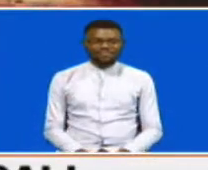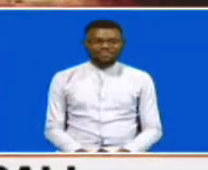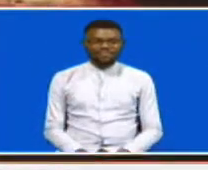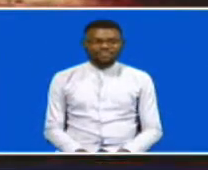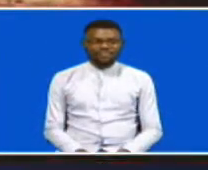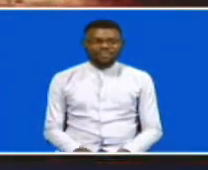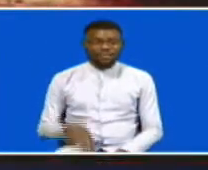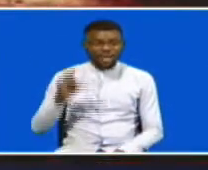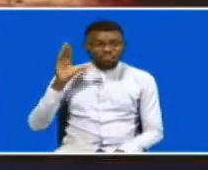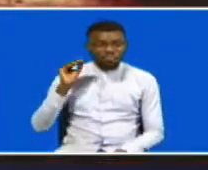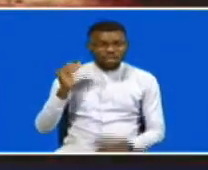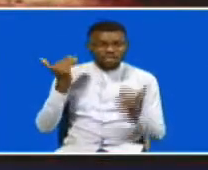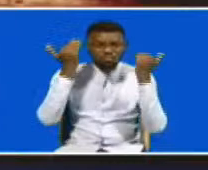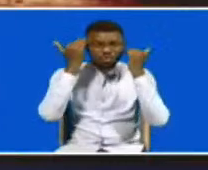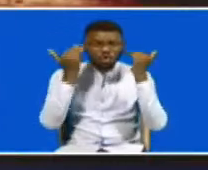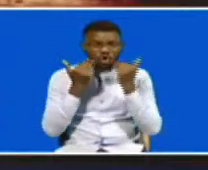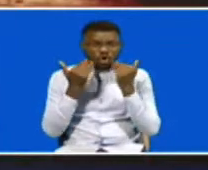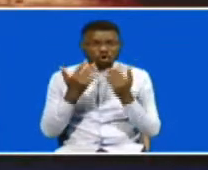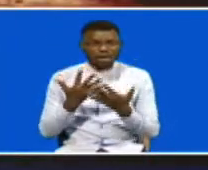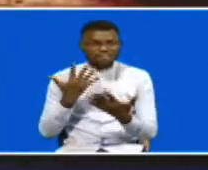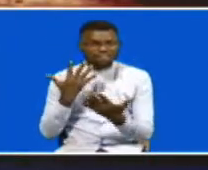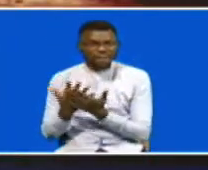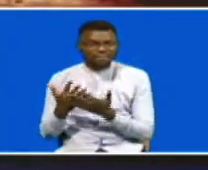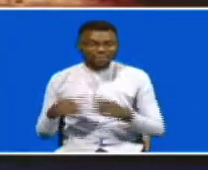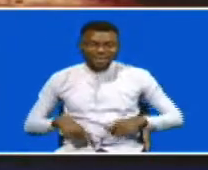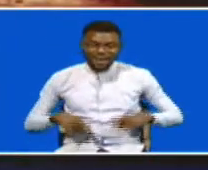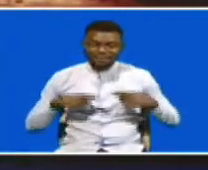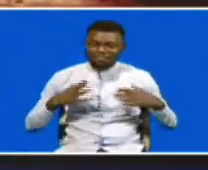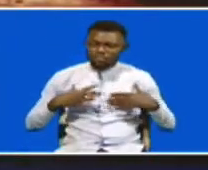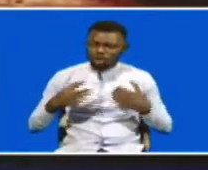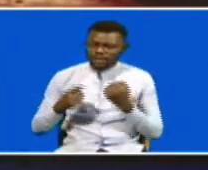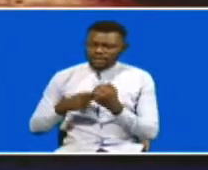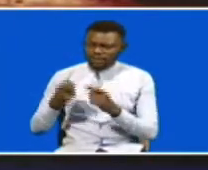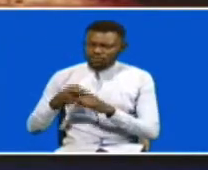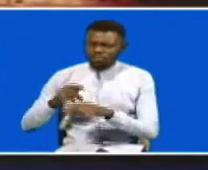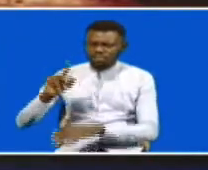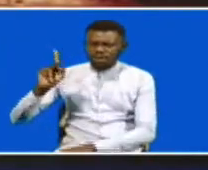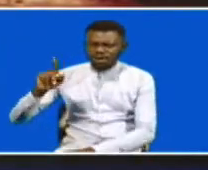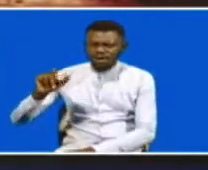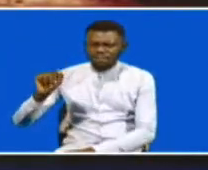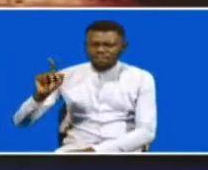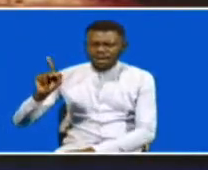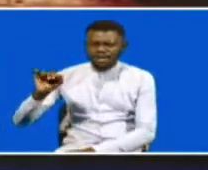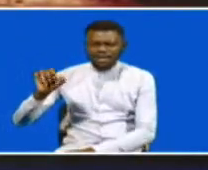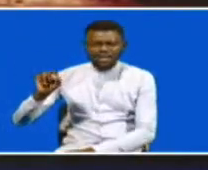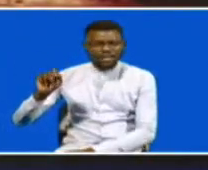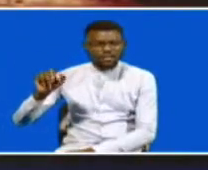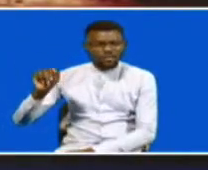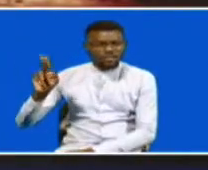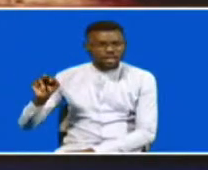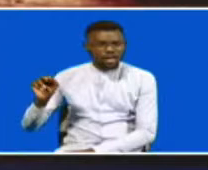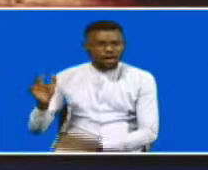So now Mombasa court has sentenced to life six Pakistanis and an Iranian national